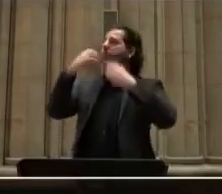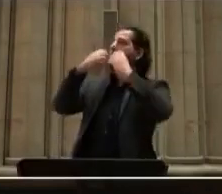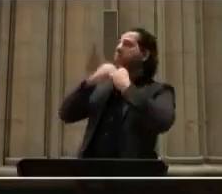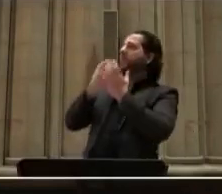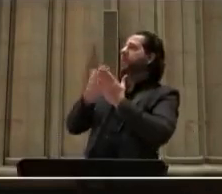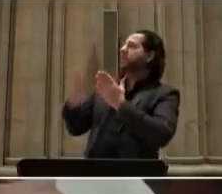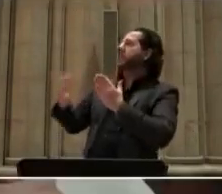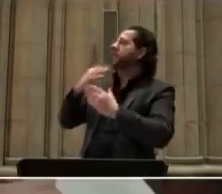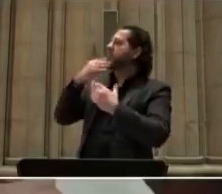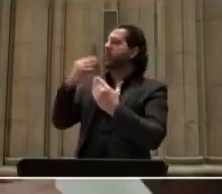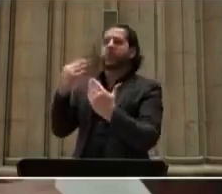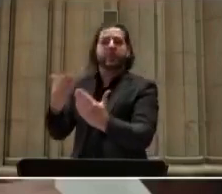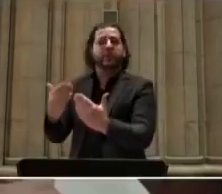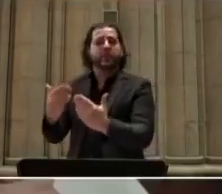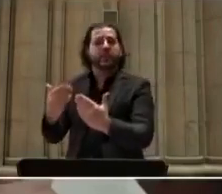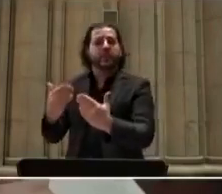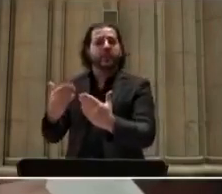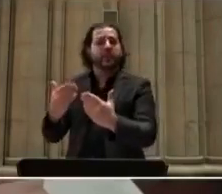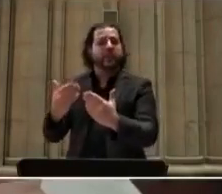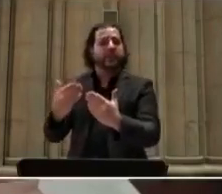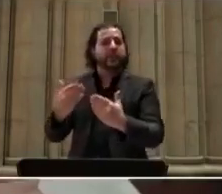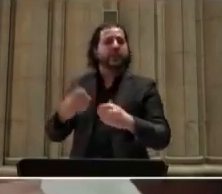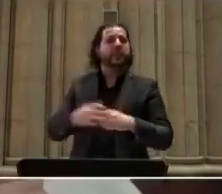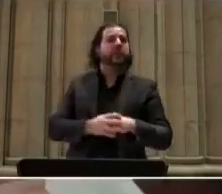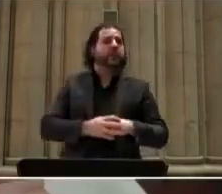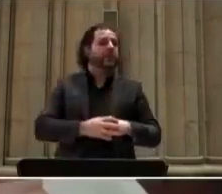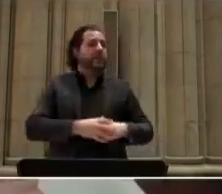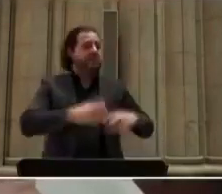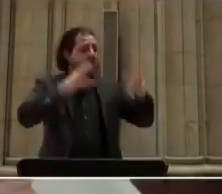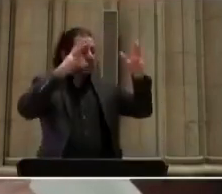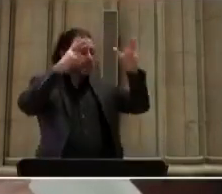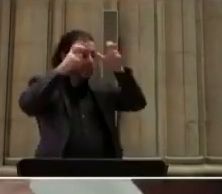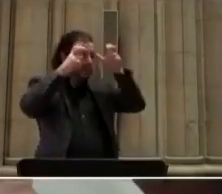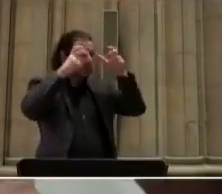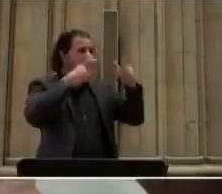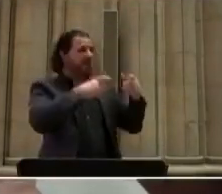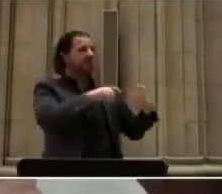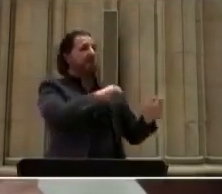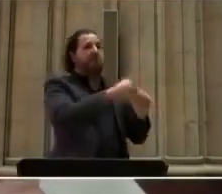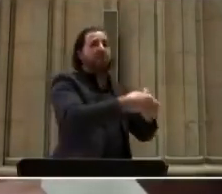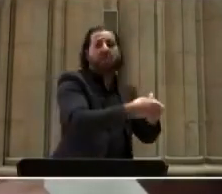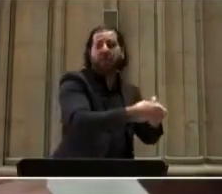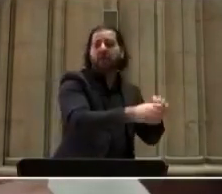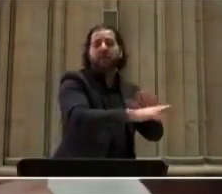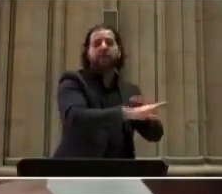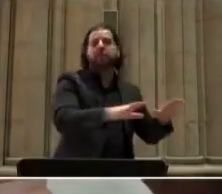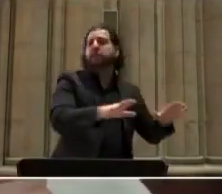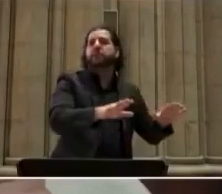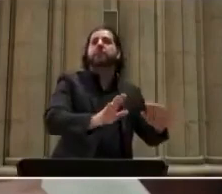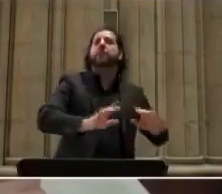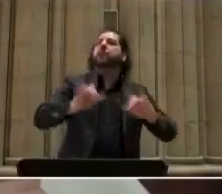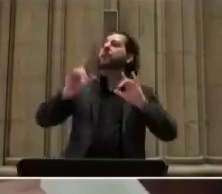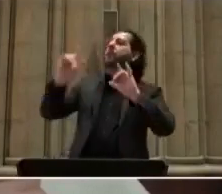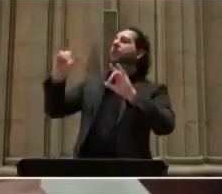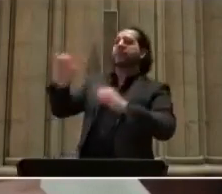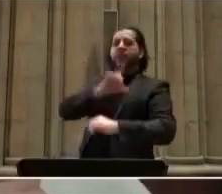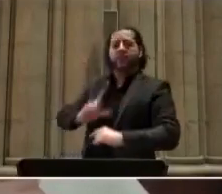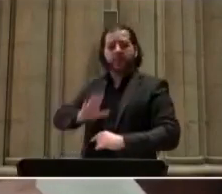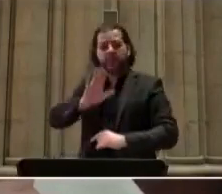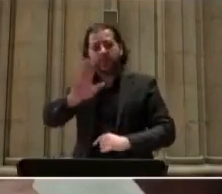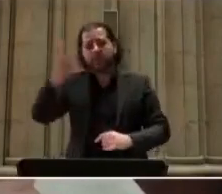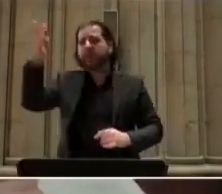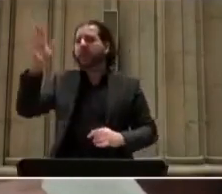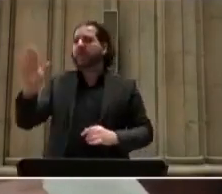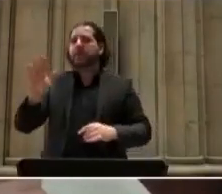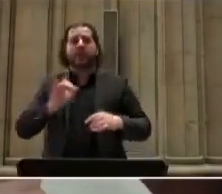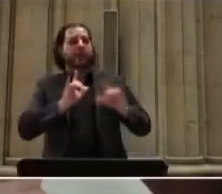good. Render to no one evil for evil, but love the Lord your God.